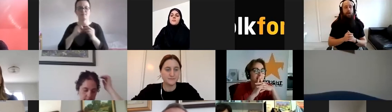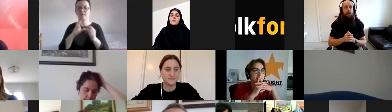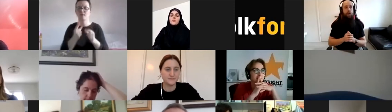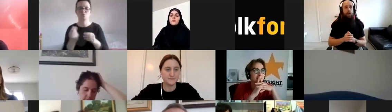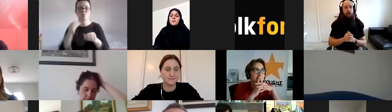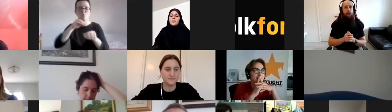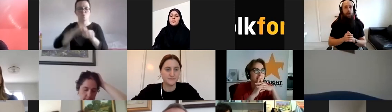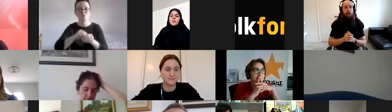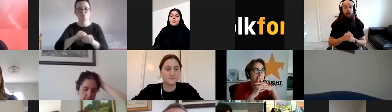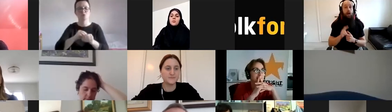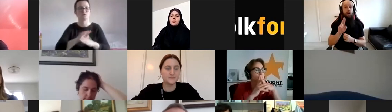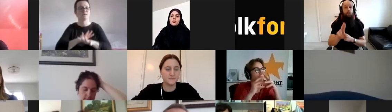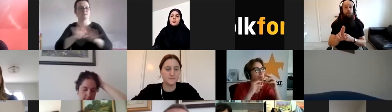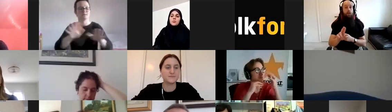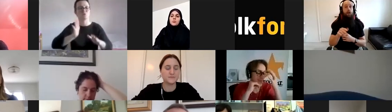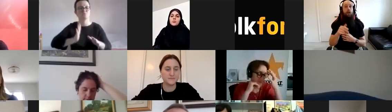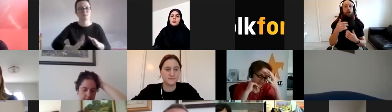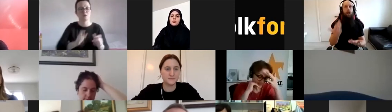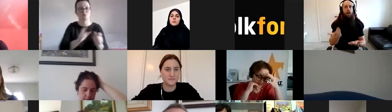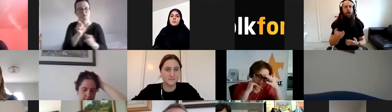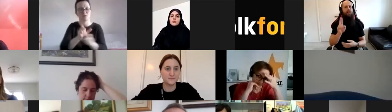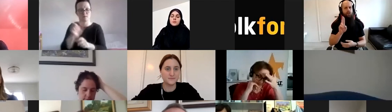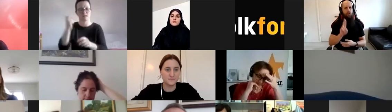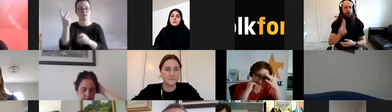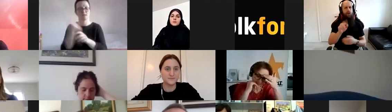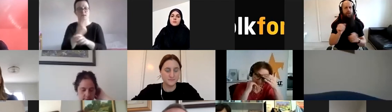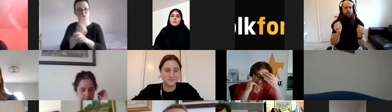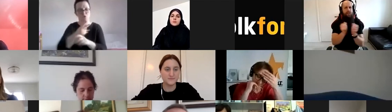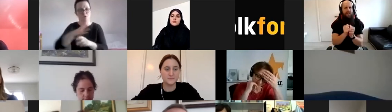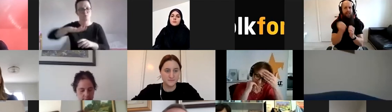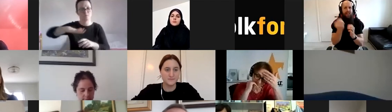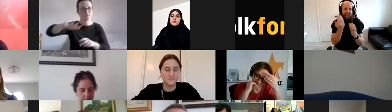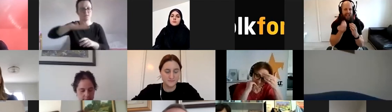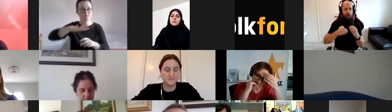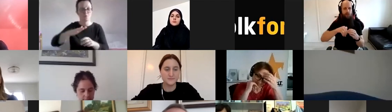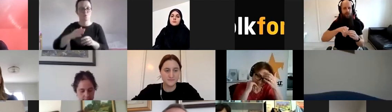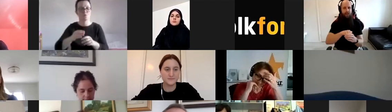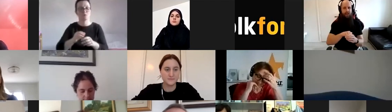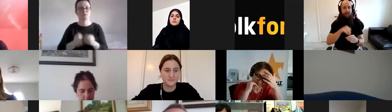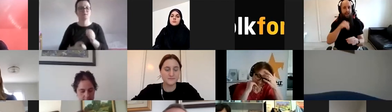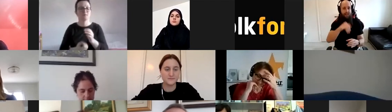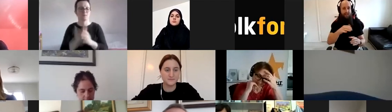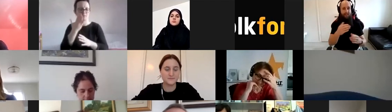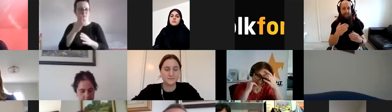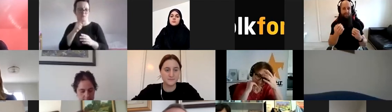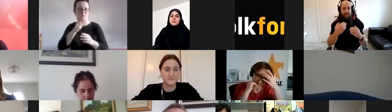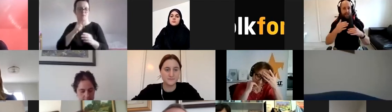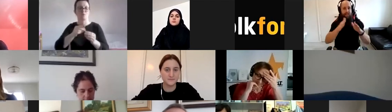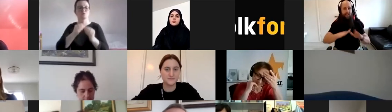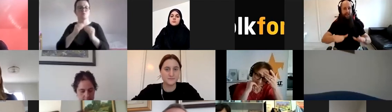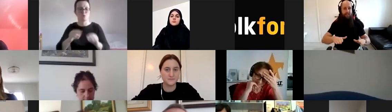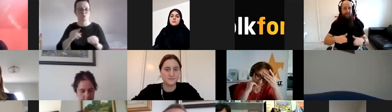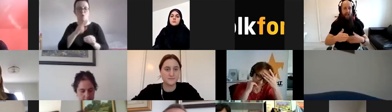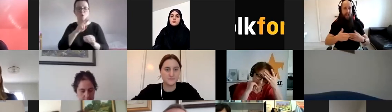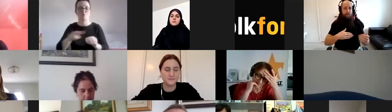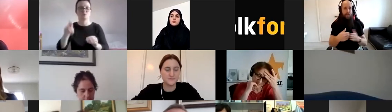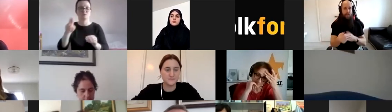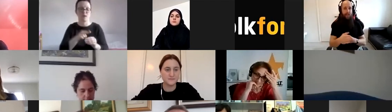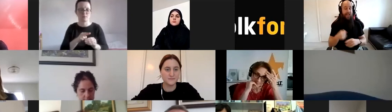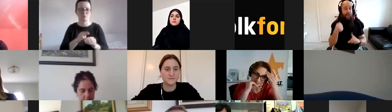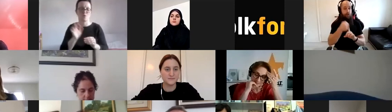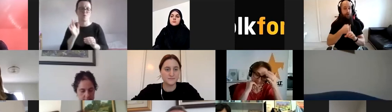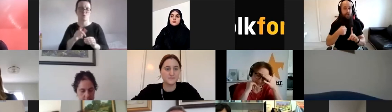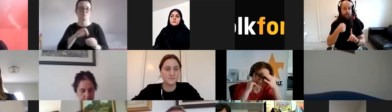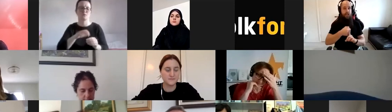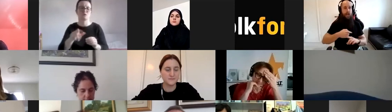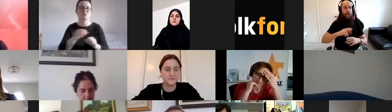this was actually a concrete way of inclusion in peace building activities through the advocacy for the